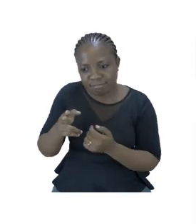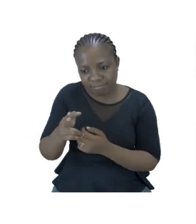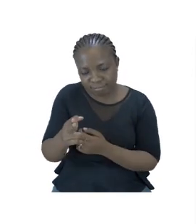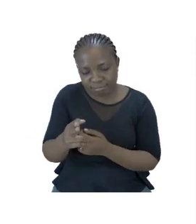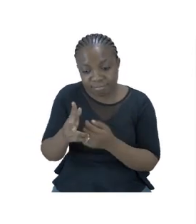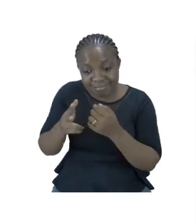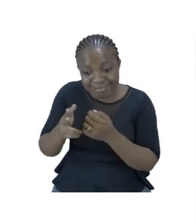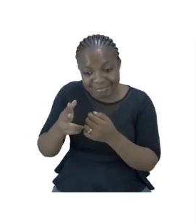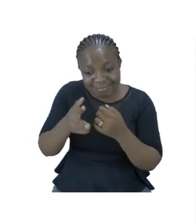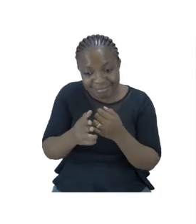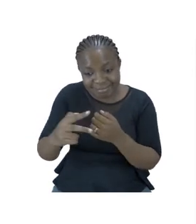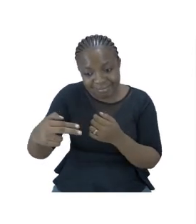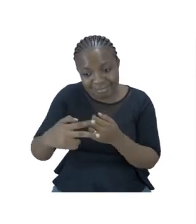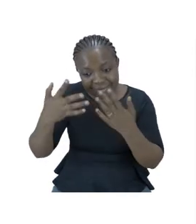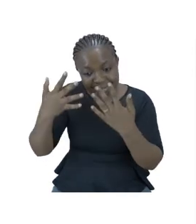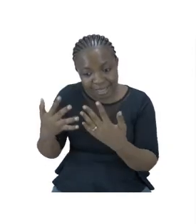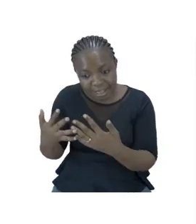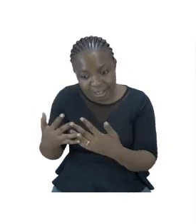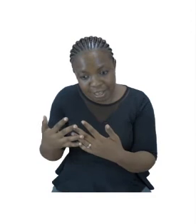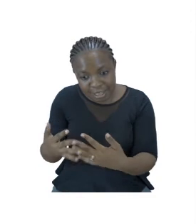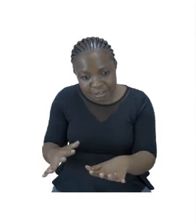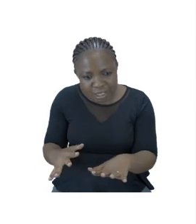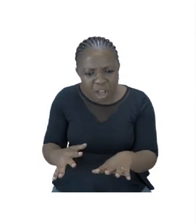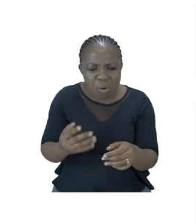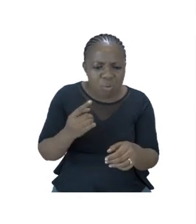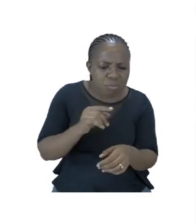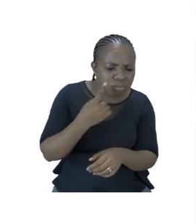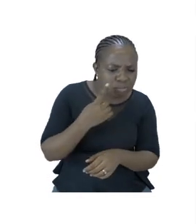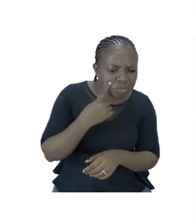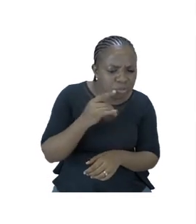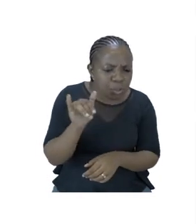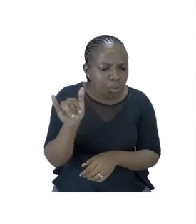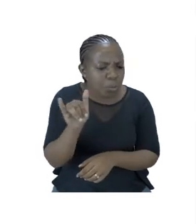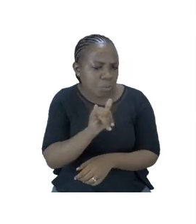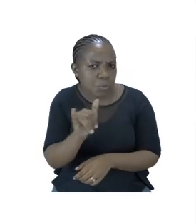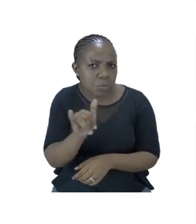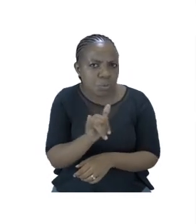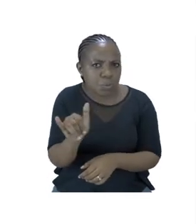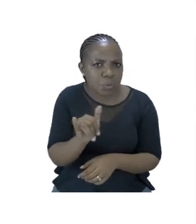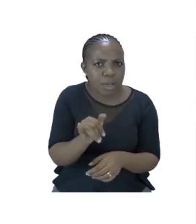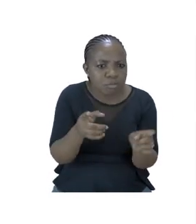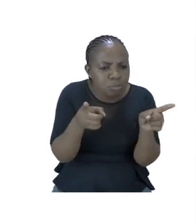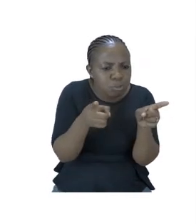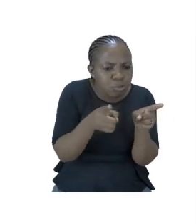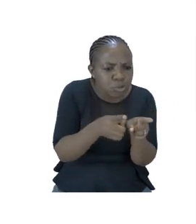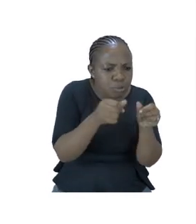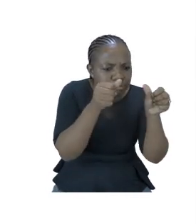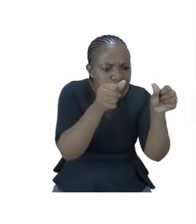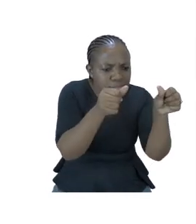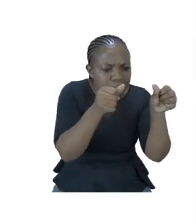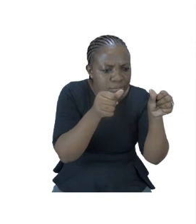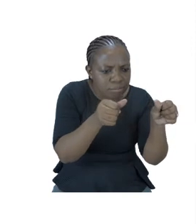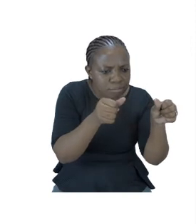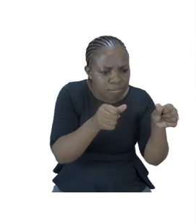cutting out you are now going to sort them in their correct boxes. Now there's